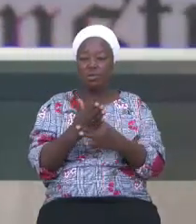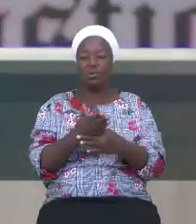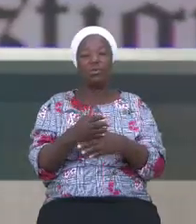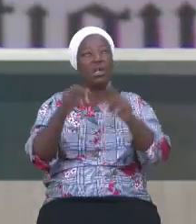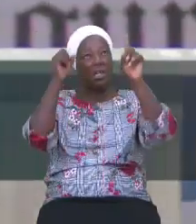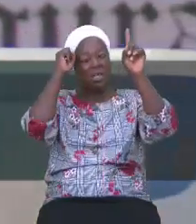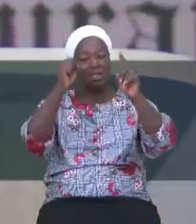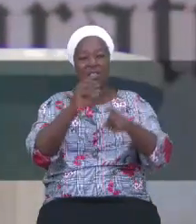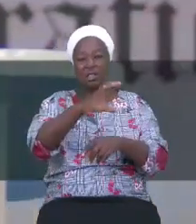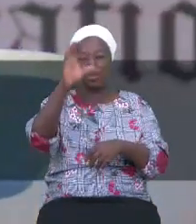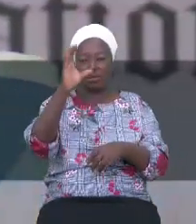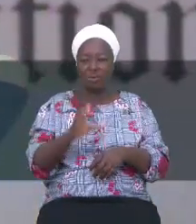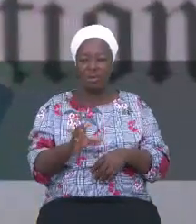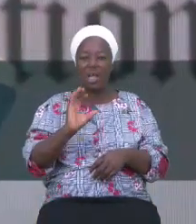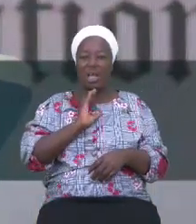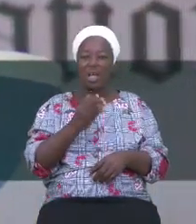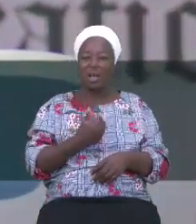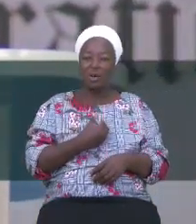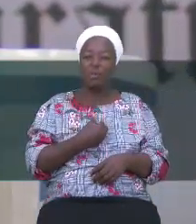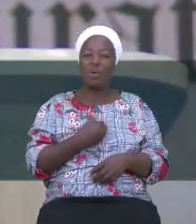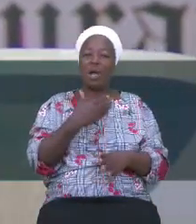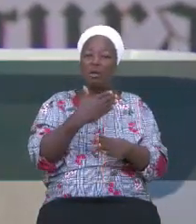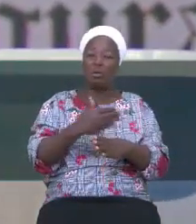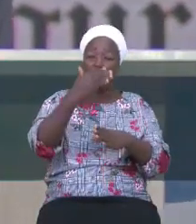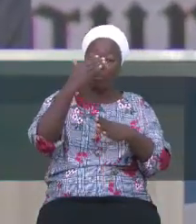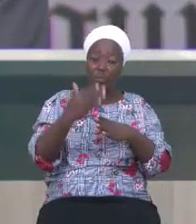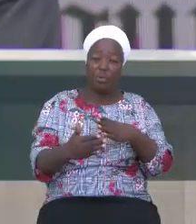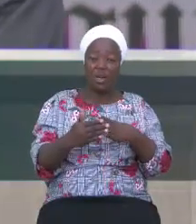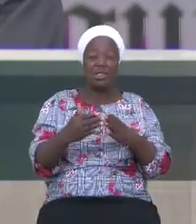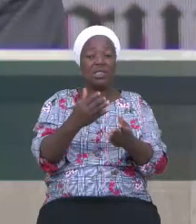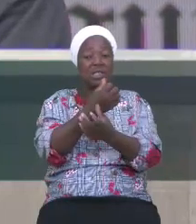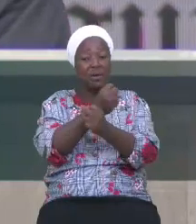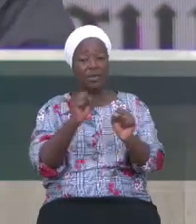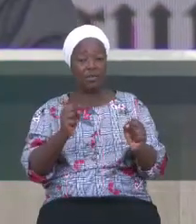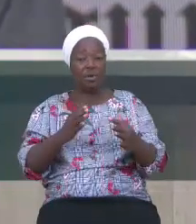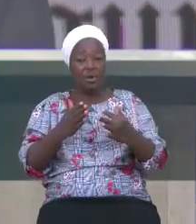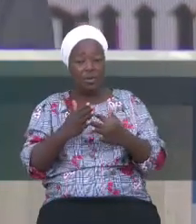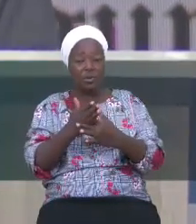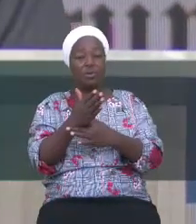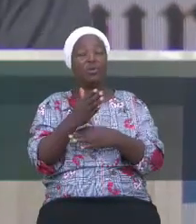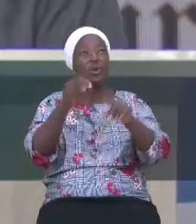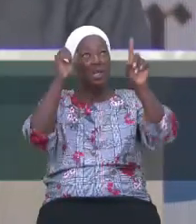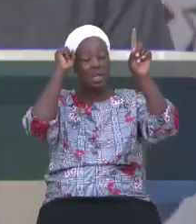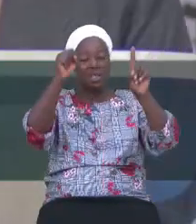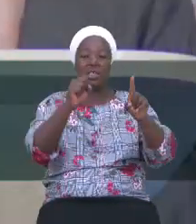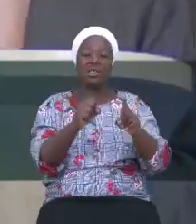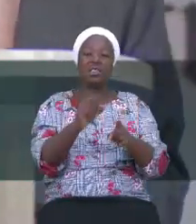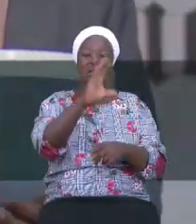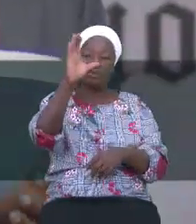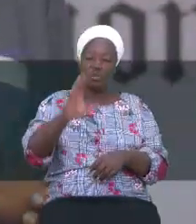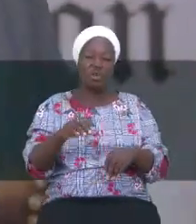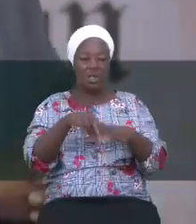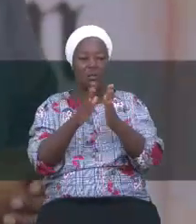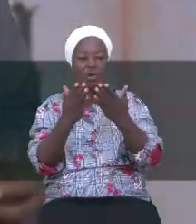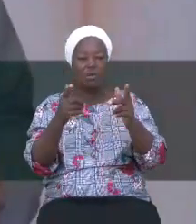cross. Accomplished redemption through his cross. Galatians chapter 3,